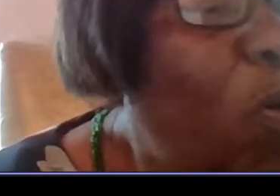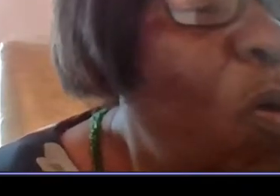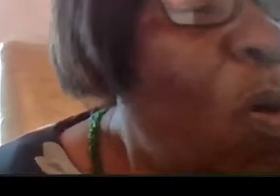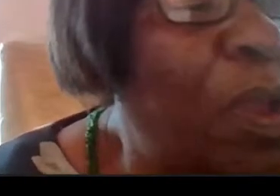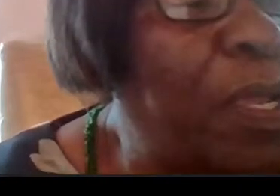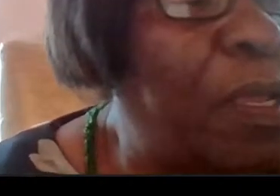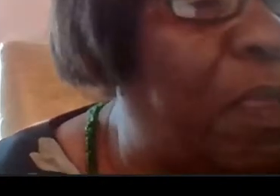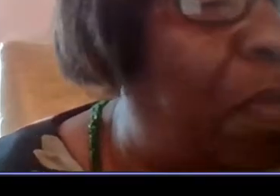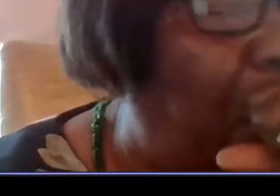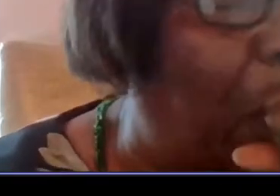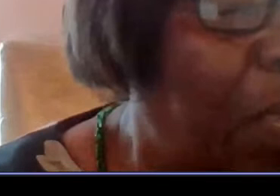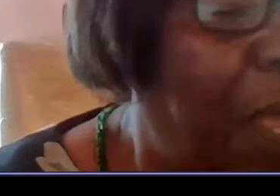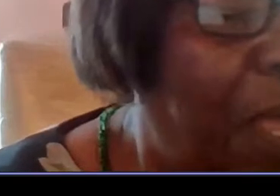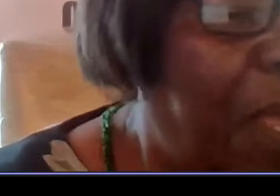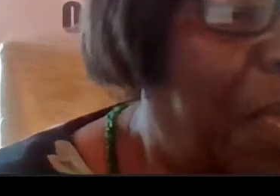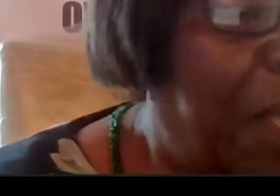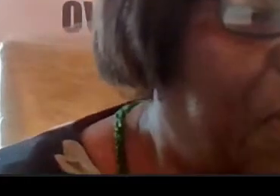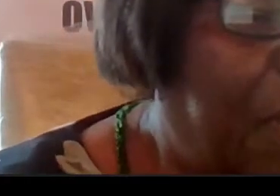yezindlu.